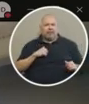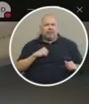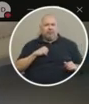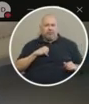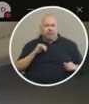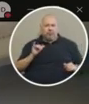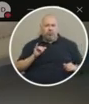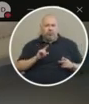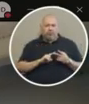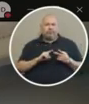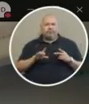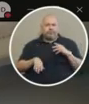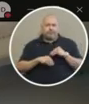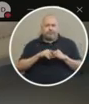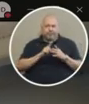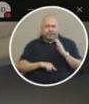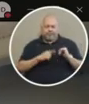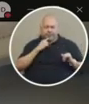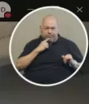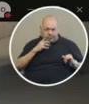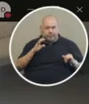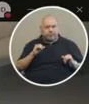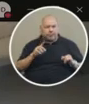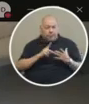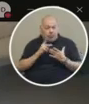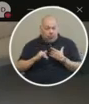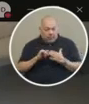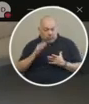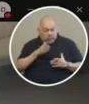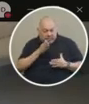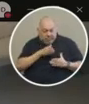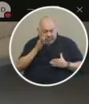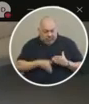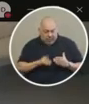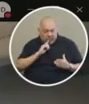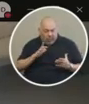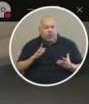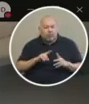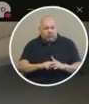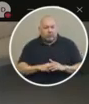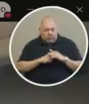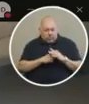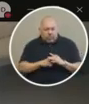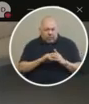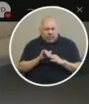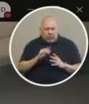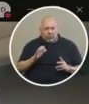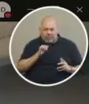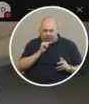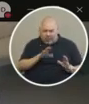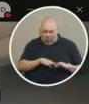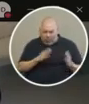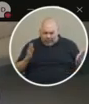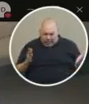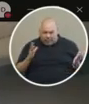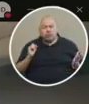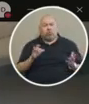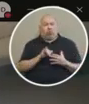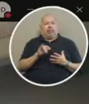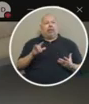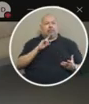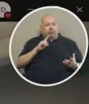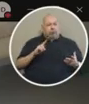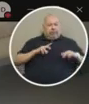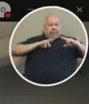as well, in addition to what you just stated, the projects that are about to complete or we're about to start that are not going to be able to open up. So it's